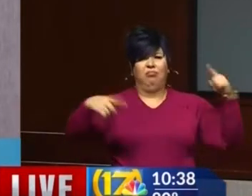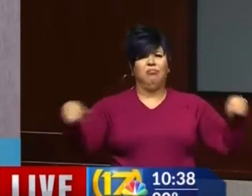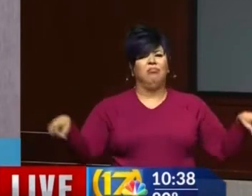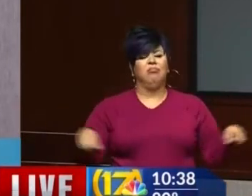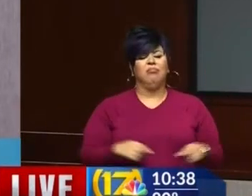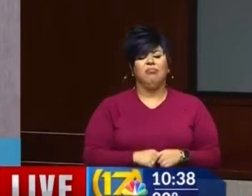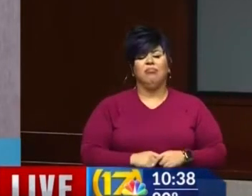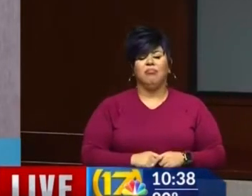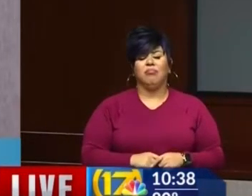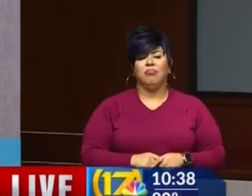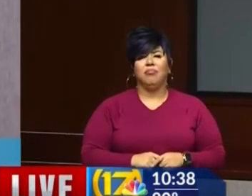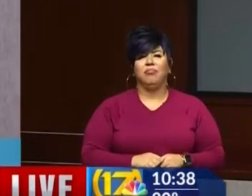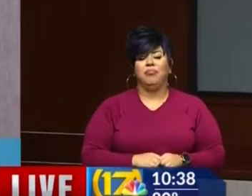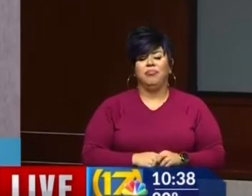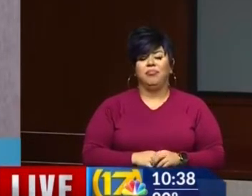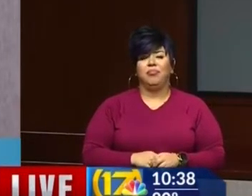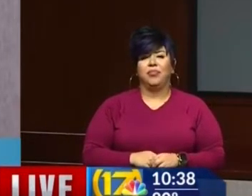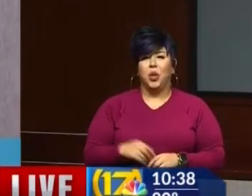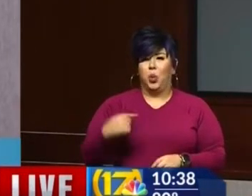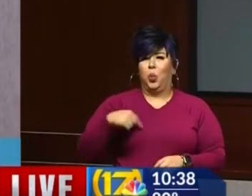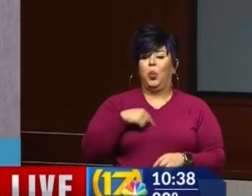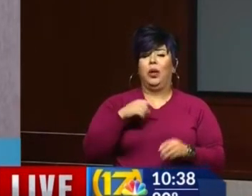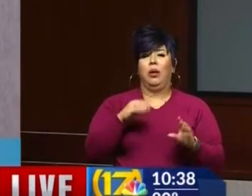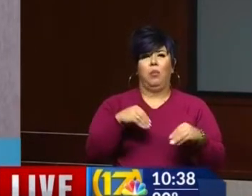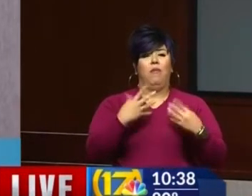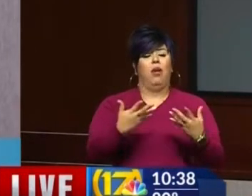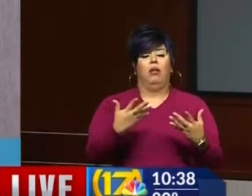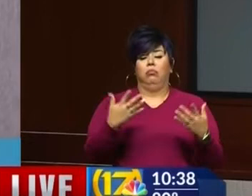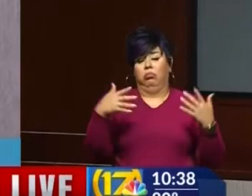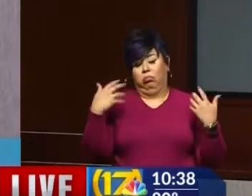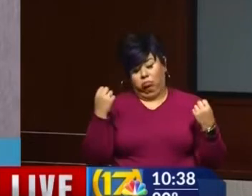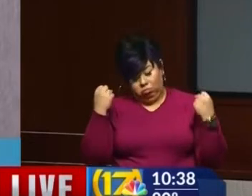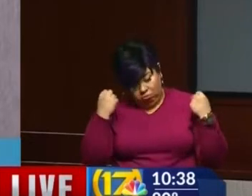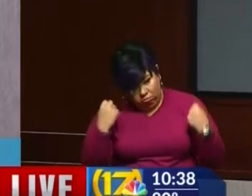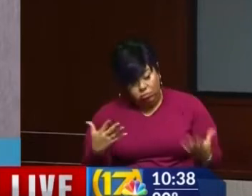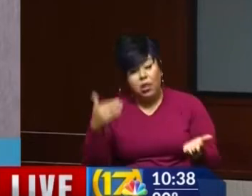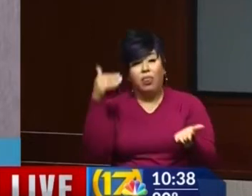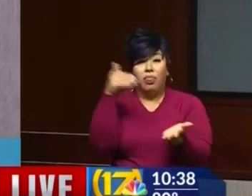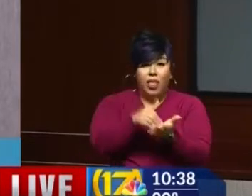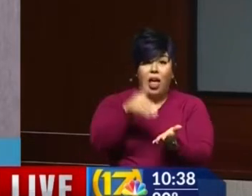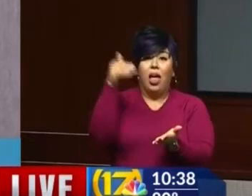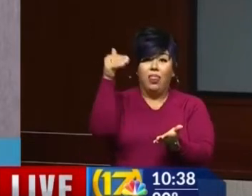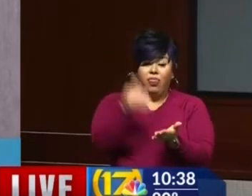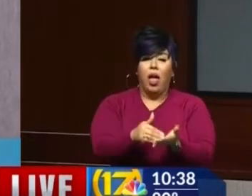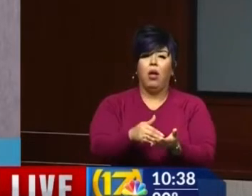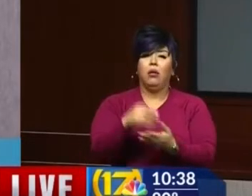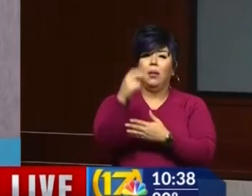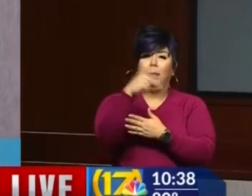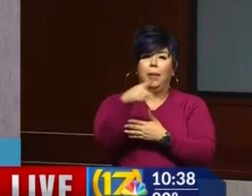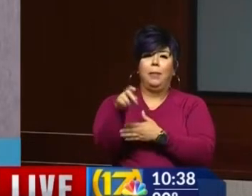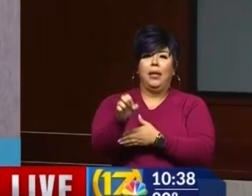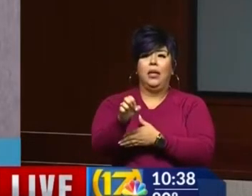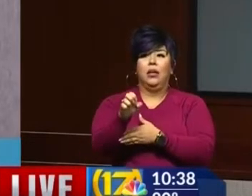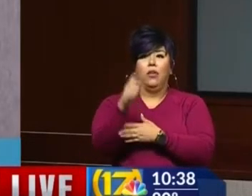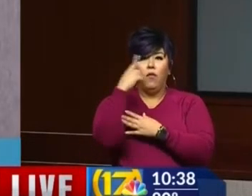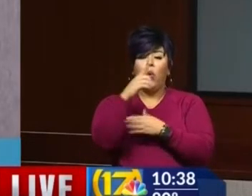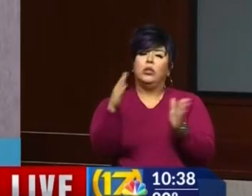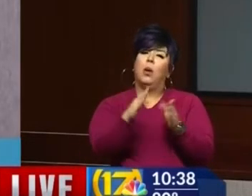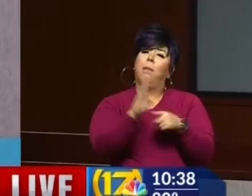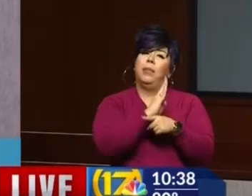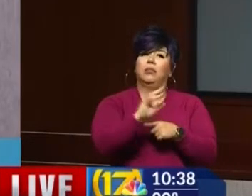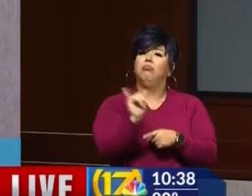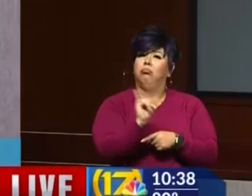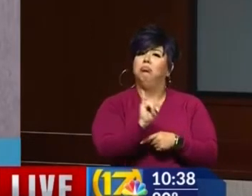also providing thousands and thousands and thousands of this equipment to our small business